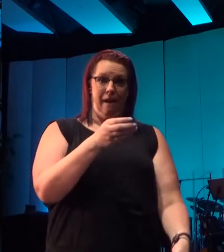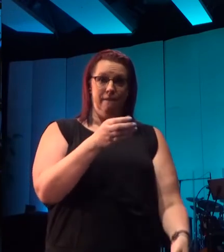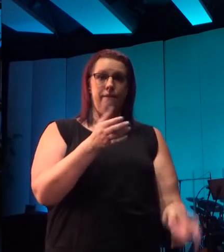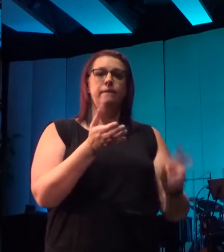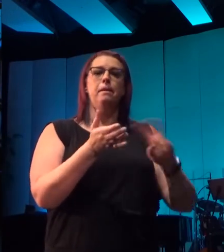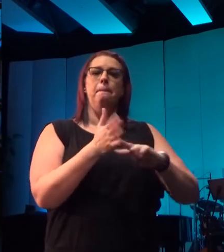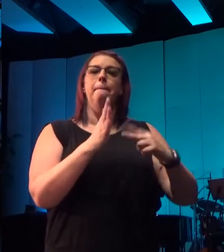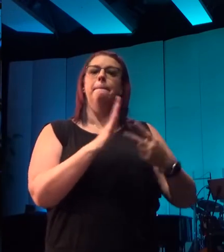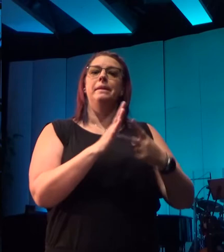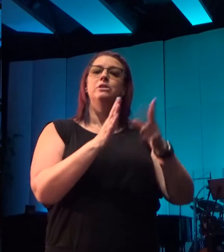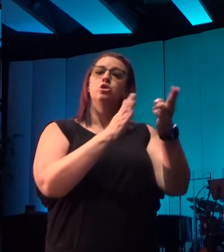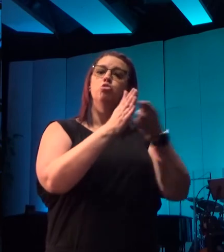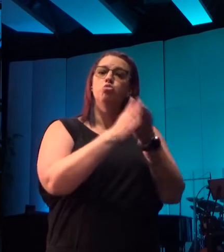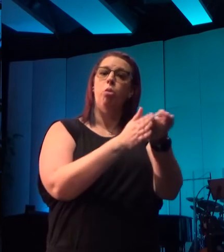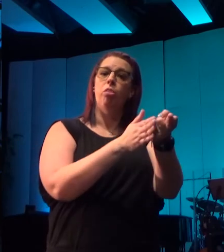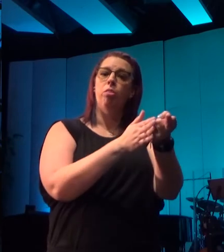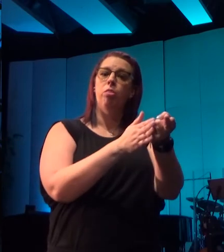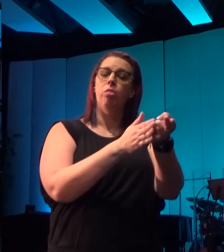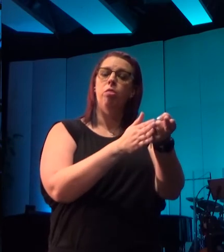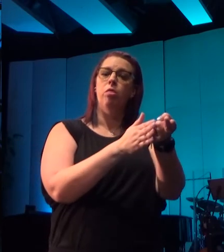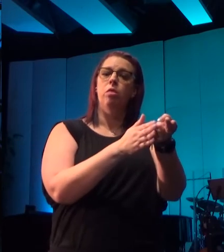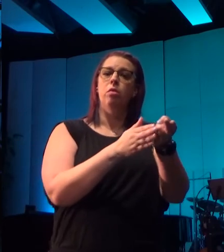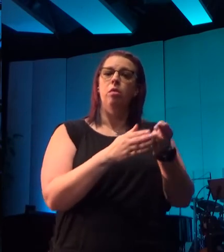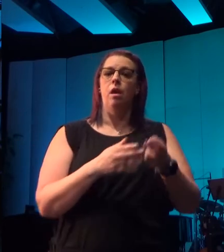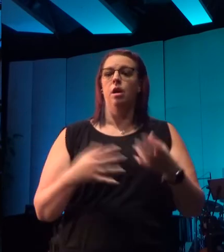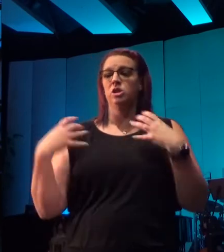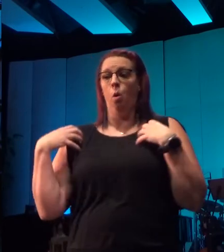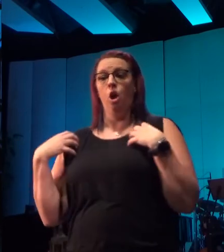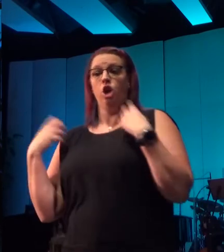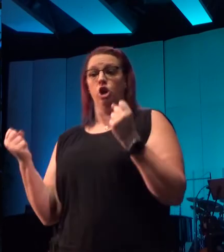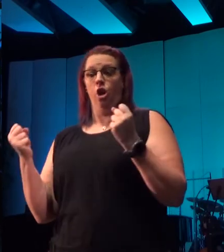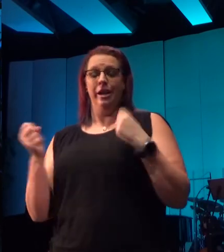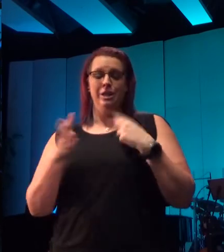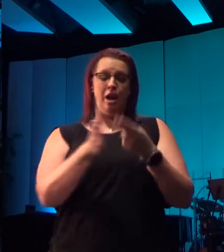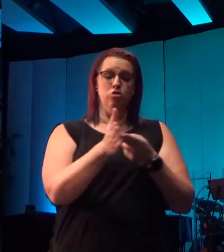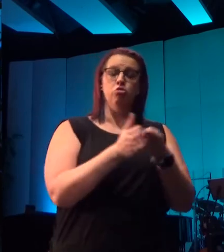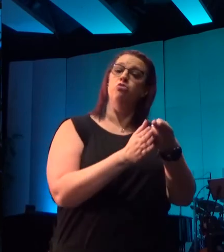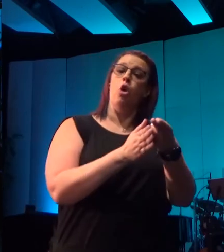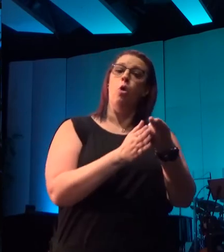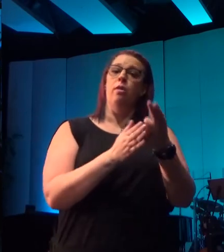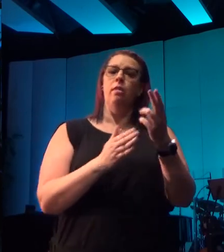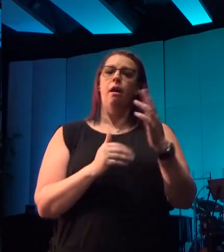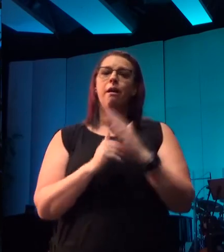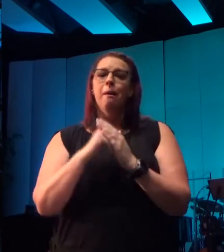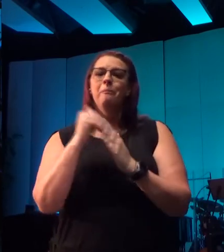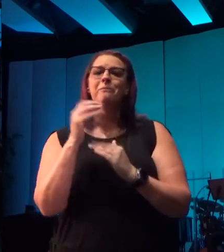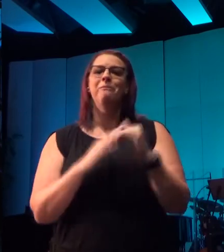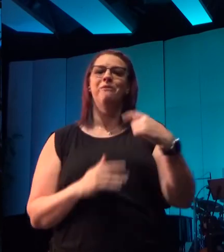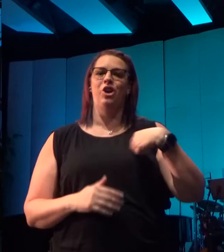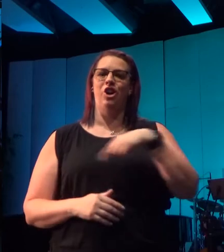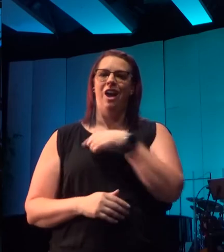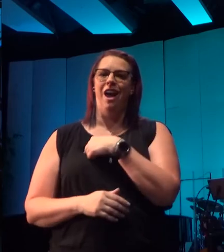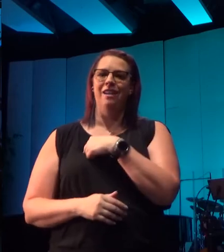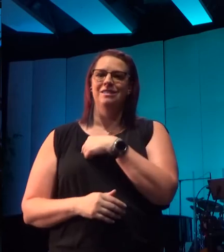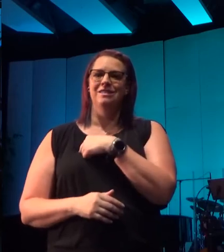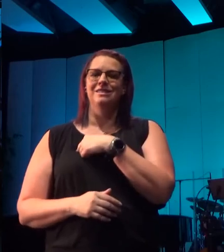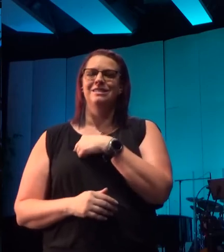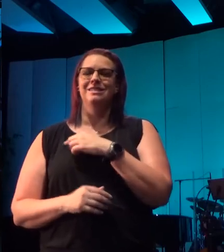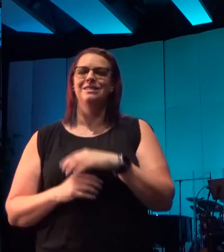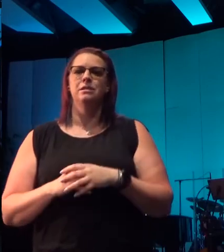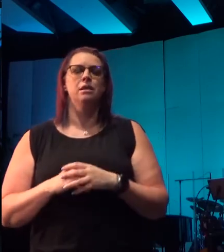And so that's what supports us and comforts us. What a beautiful passage that we all